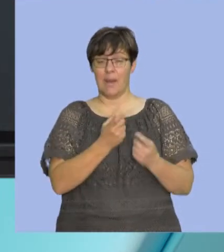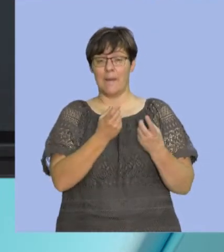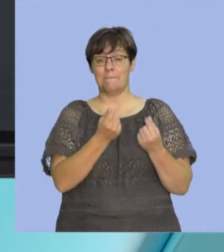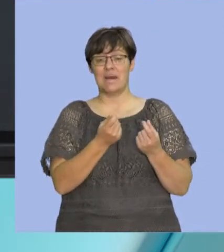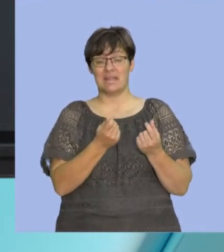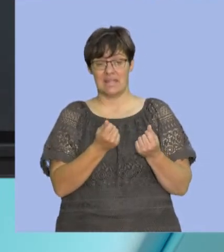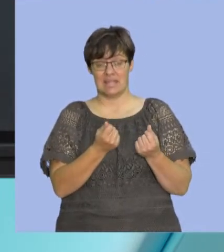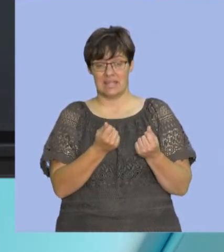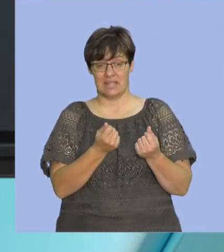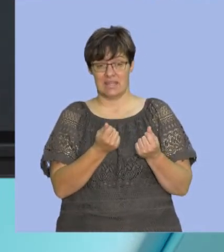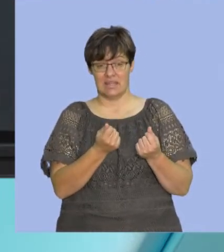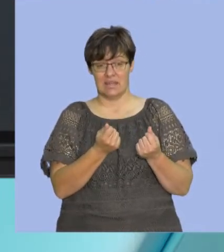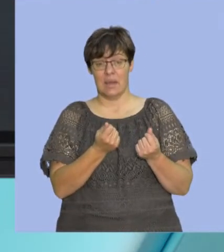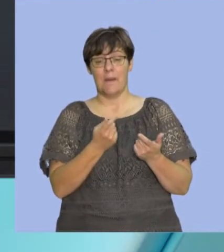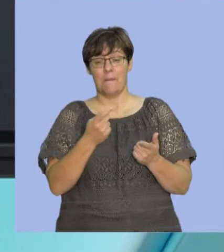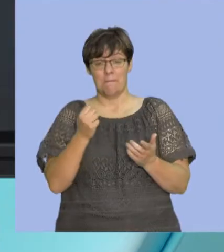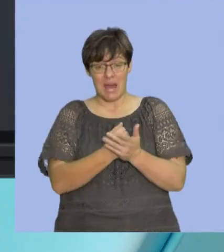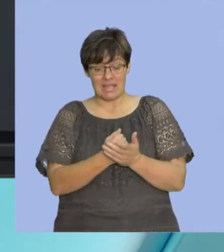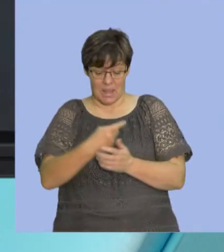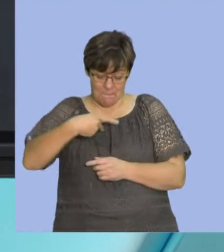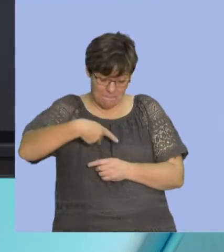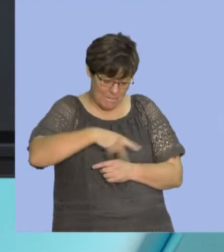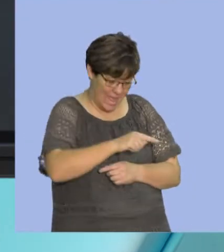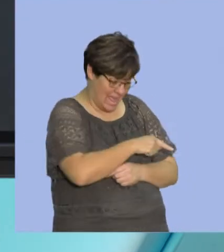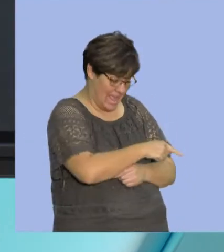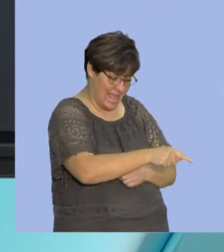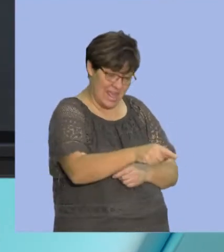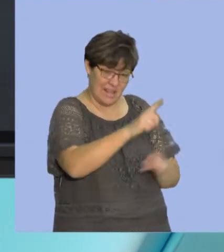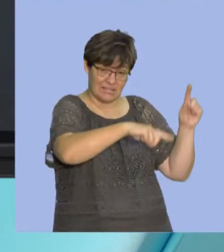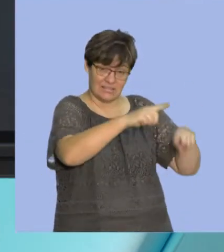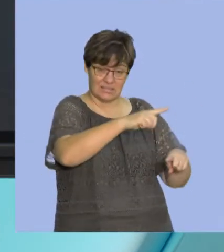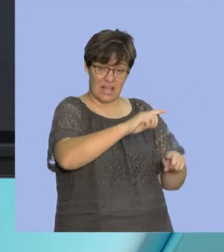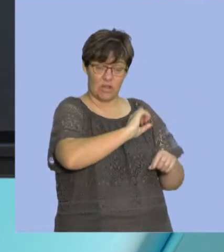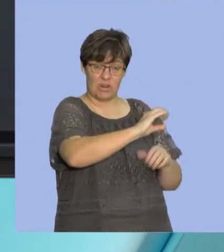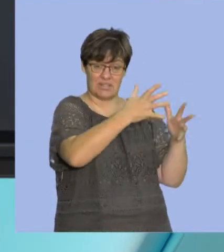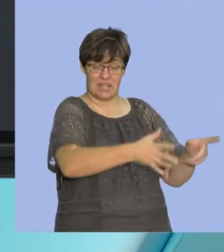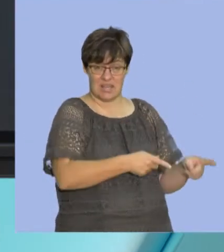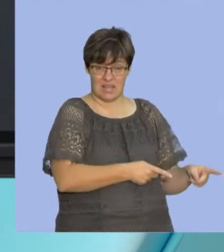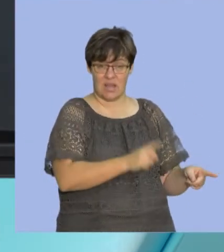monies that you are owing to your creditors is